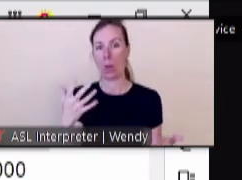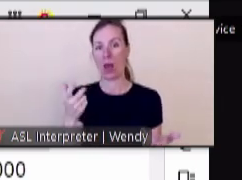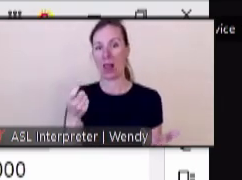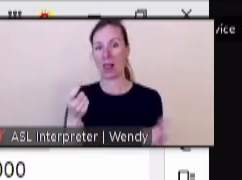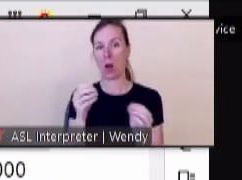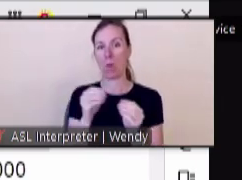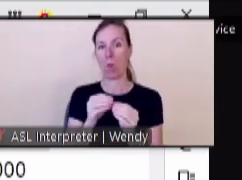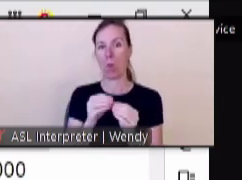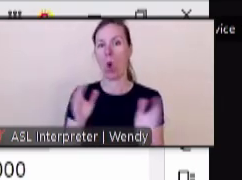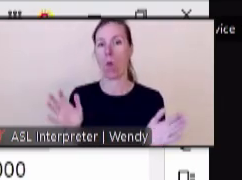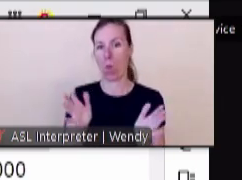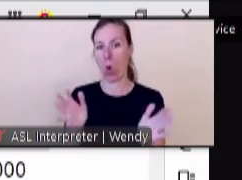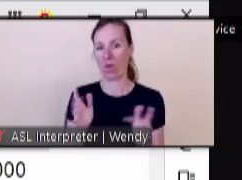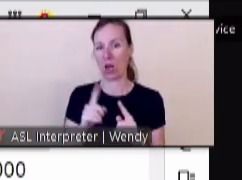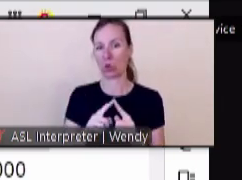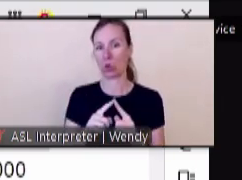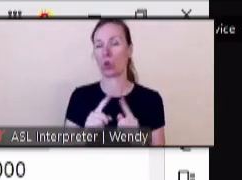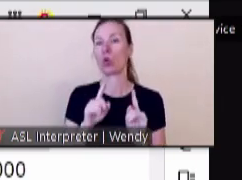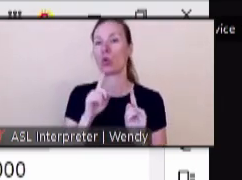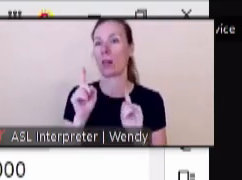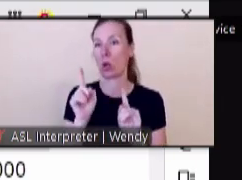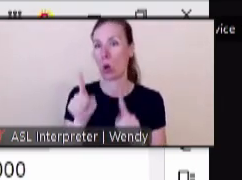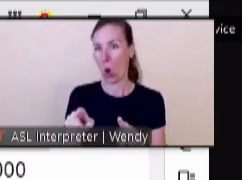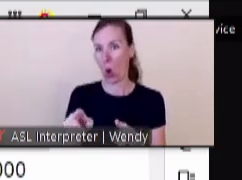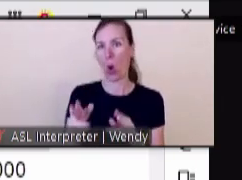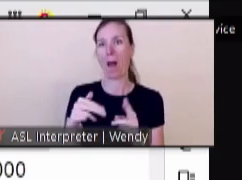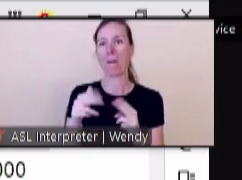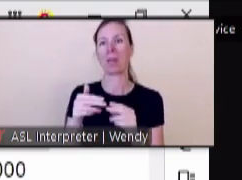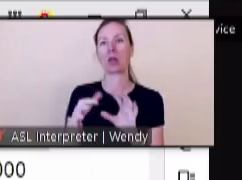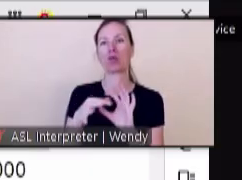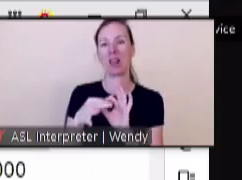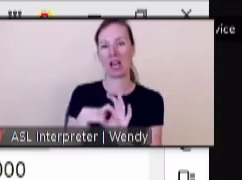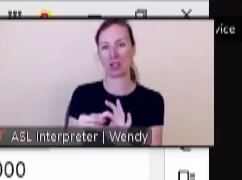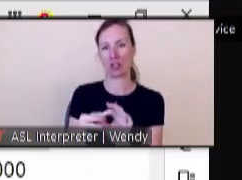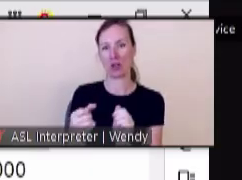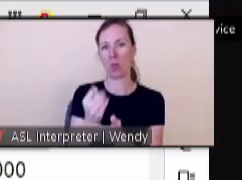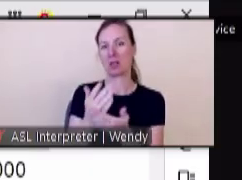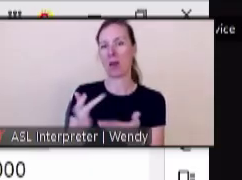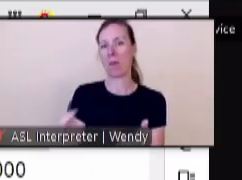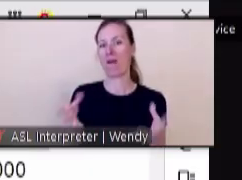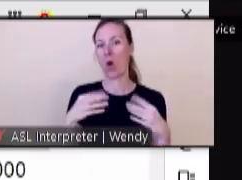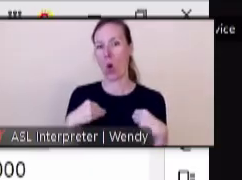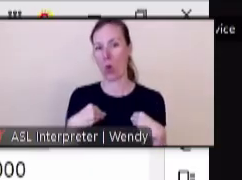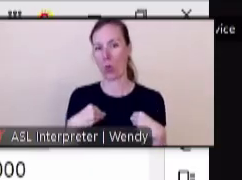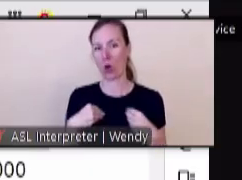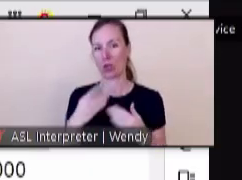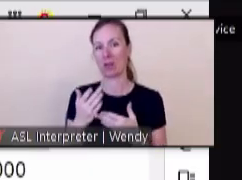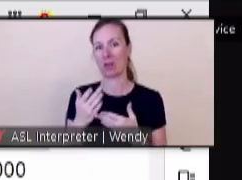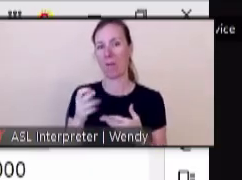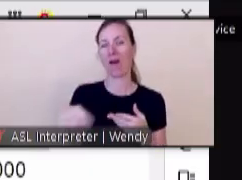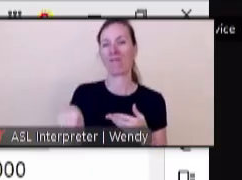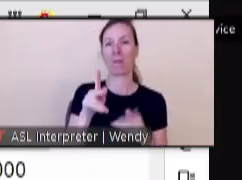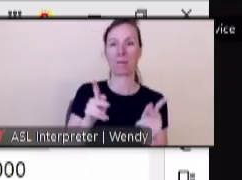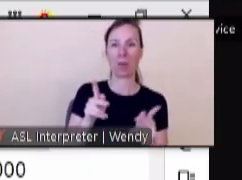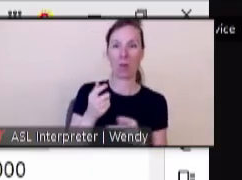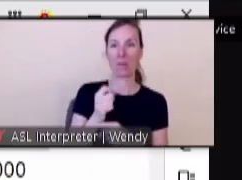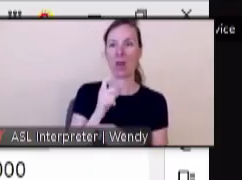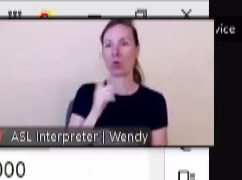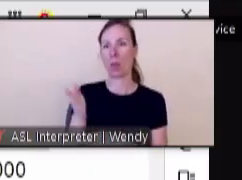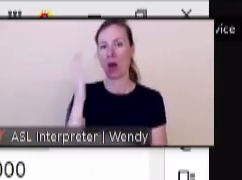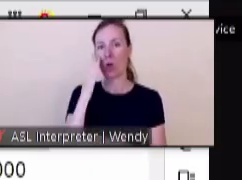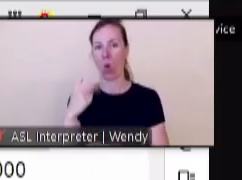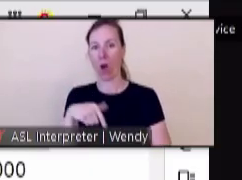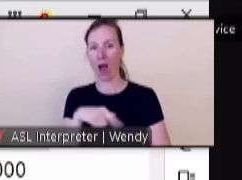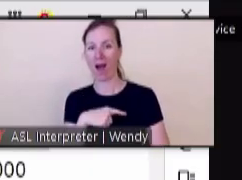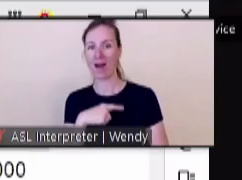with some of the owners and some of the people to ensure that they know us, we know them, and based off of the